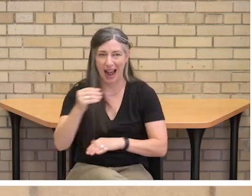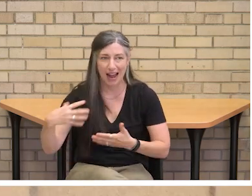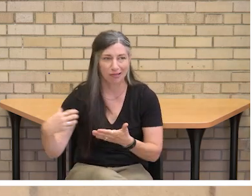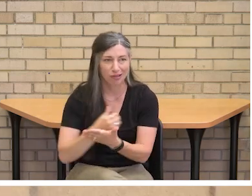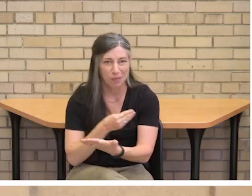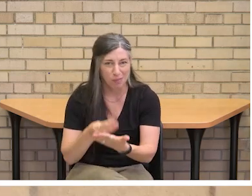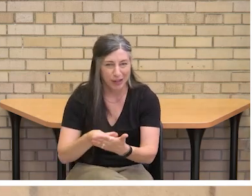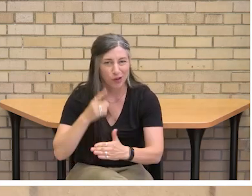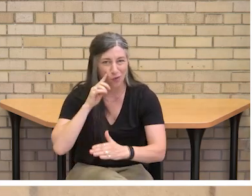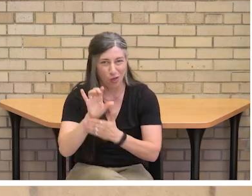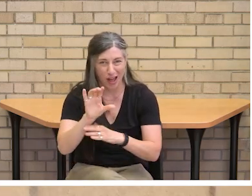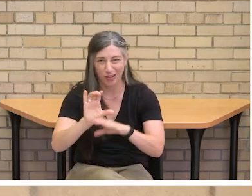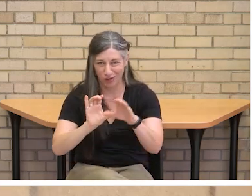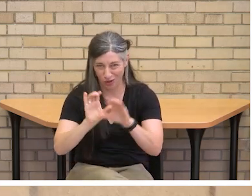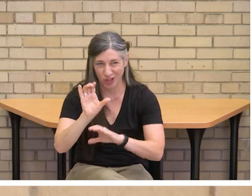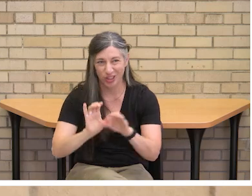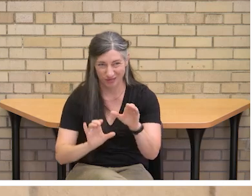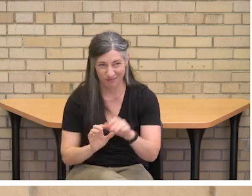funding for construction.